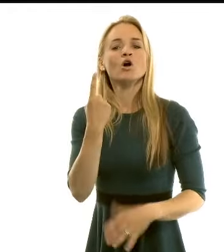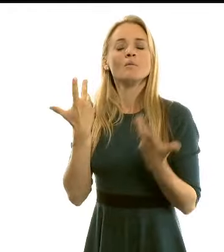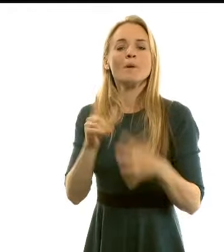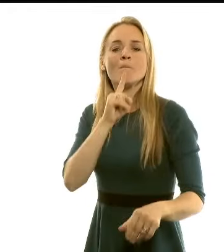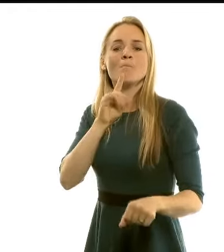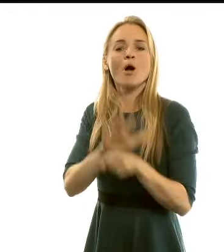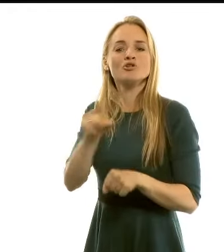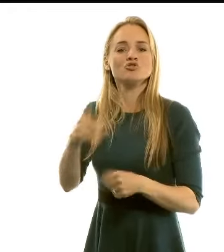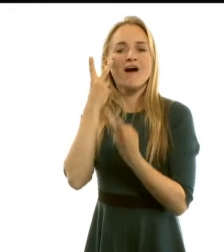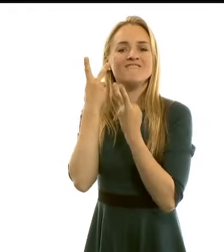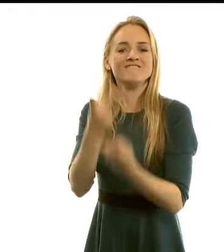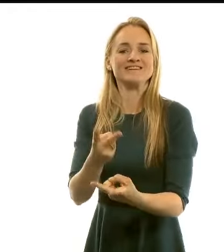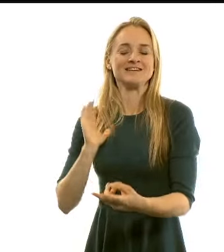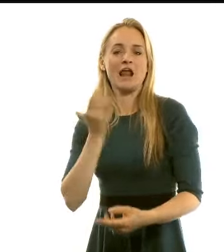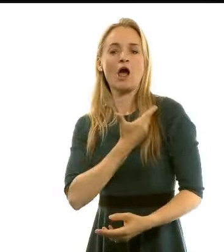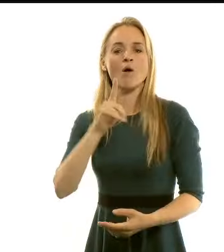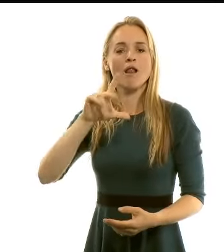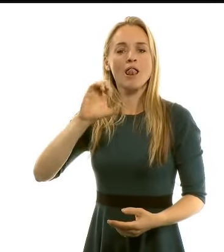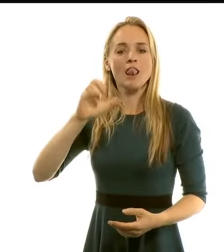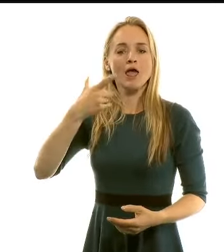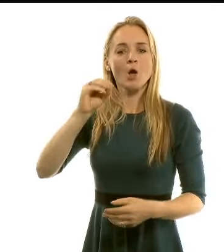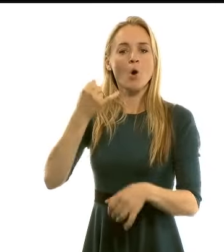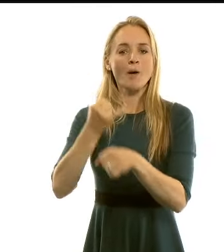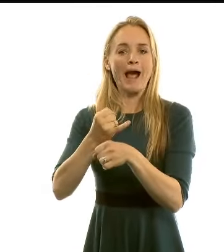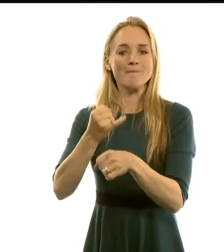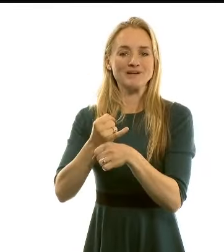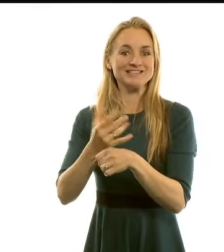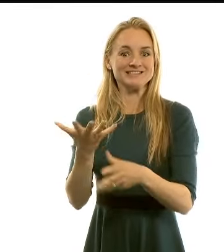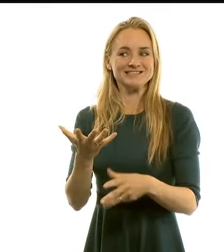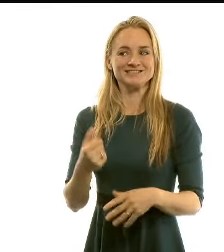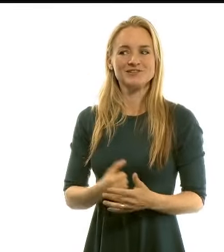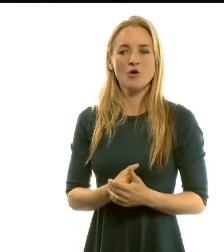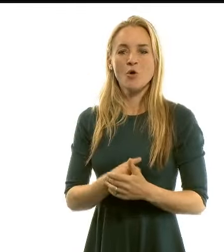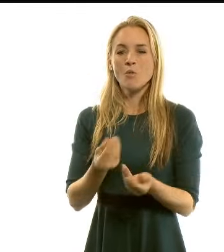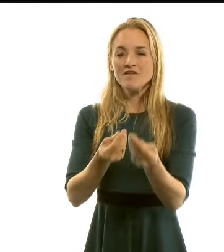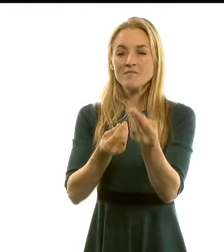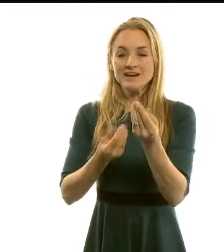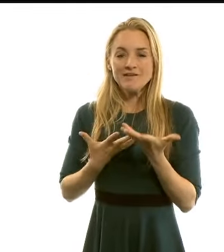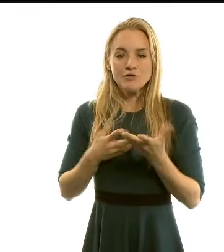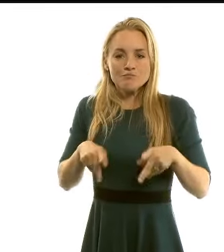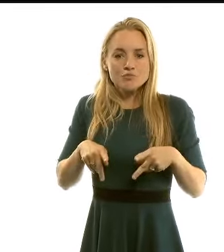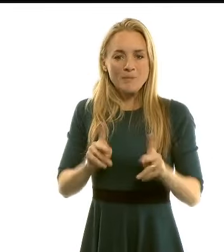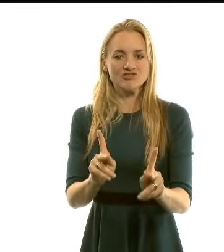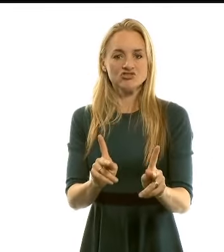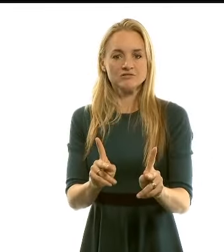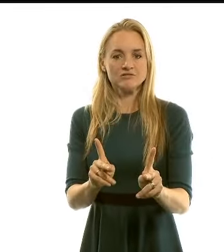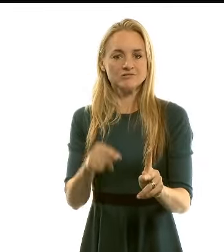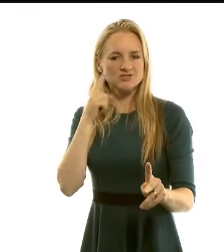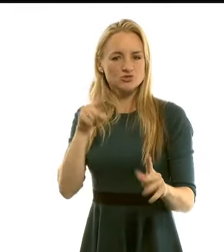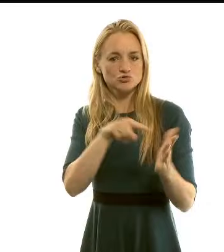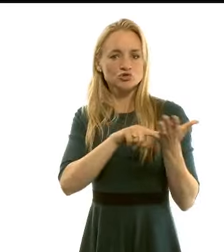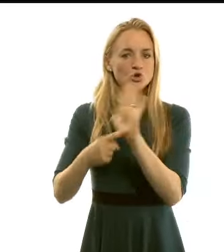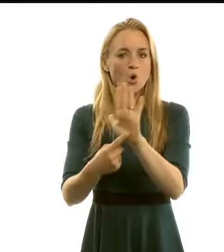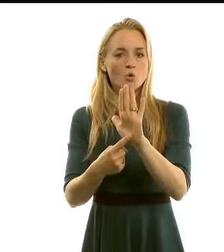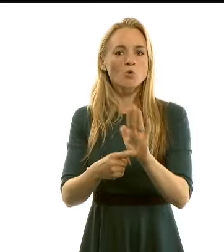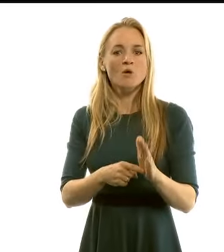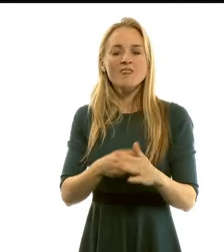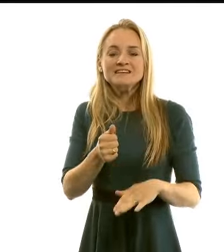we've been given rare, exclusive access to this incredibly special hidden part of the LEGO world. Watch this.